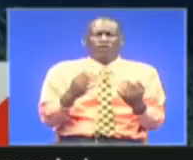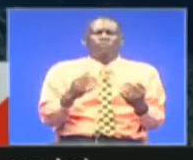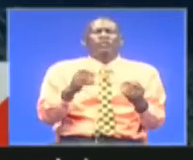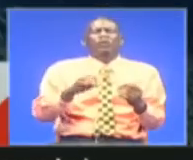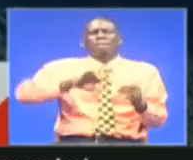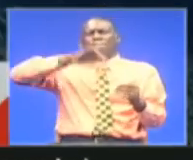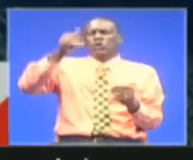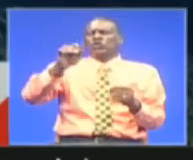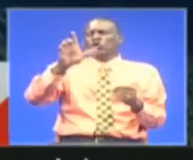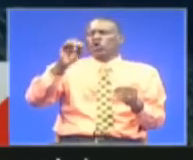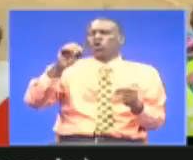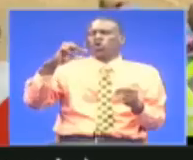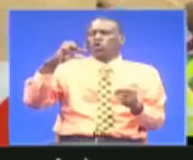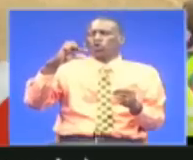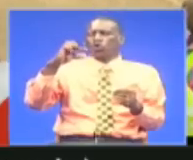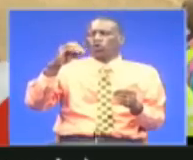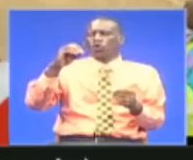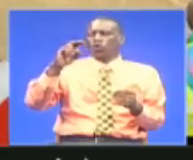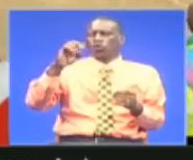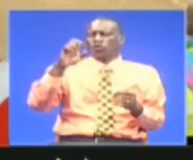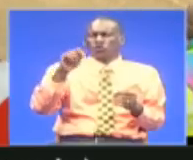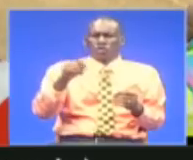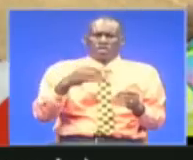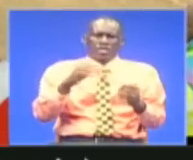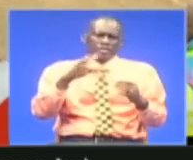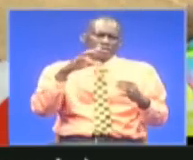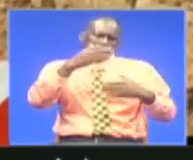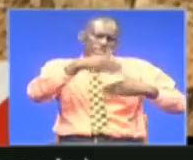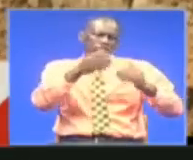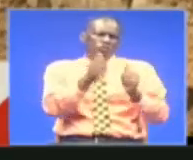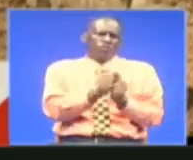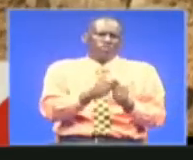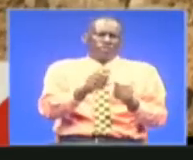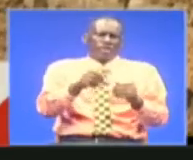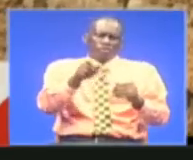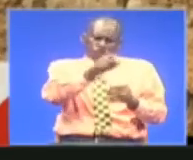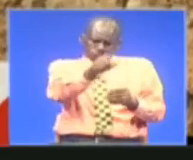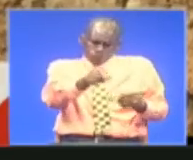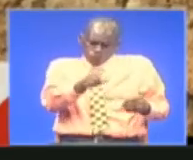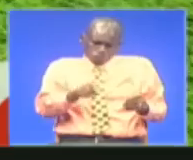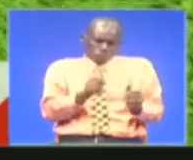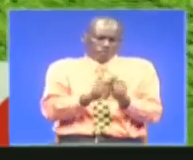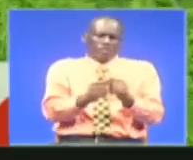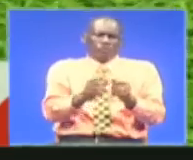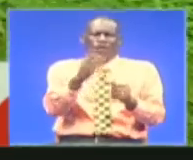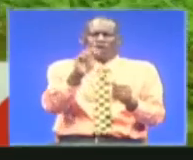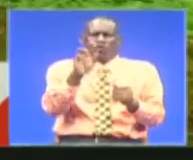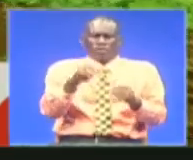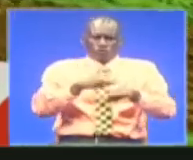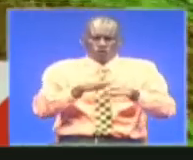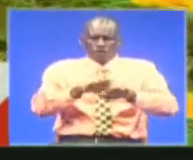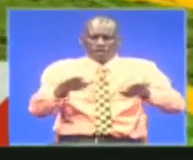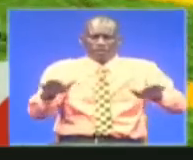activity in that area, is associated with the cracks appearing as deep as a kilometer into the ground. And that's why we